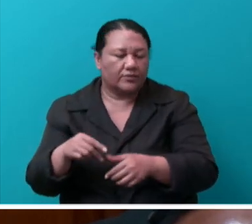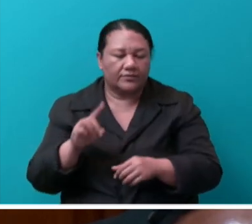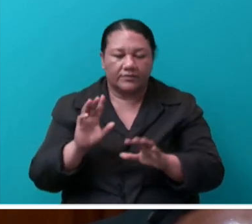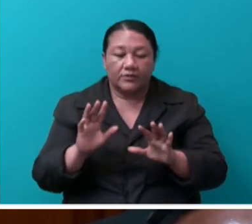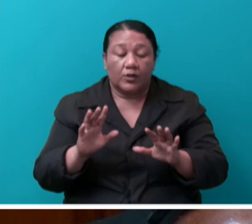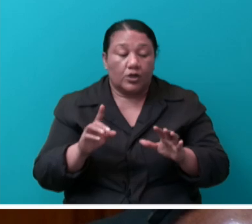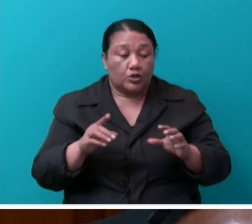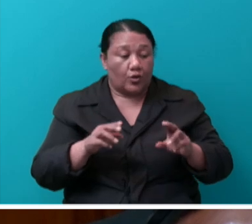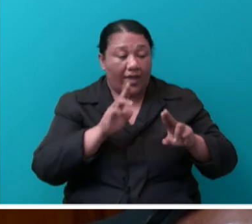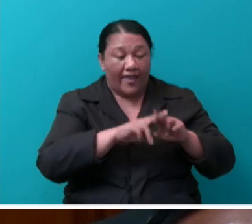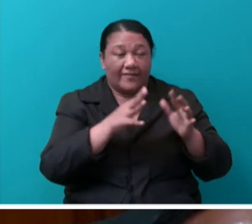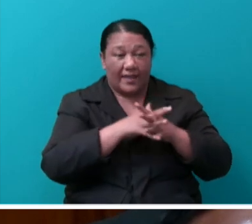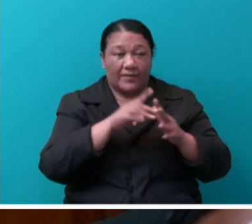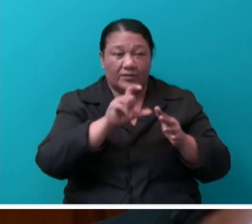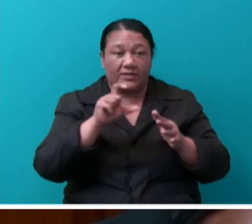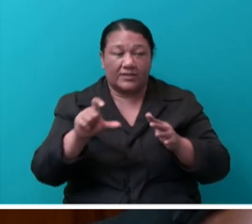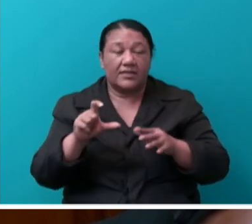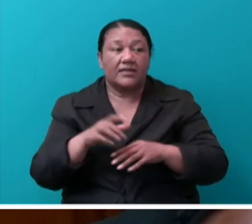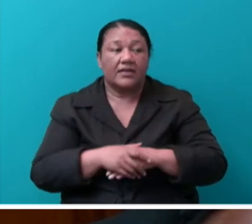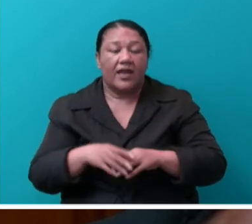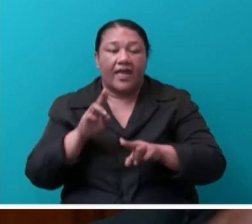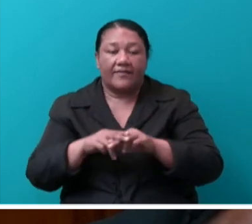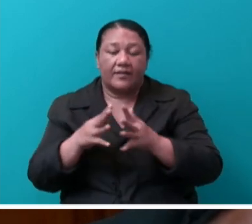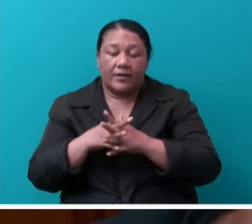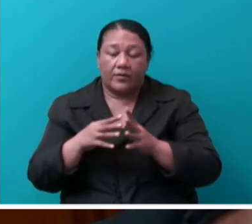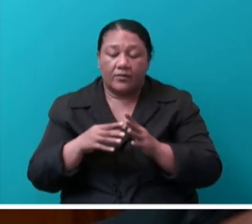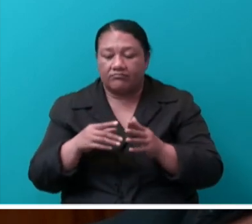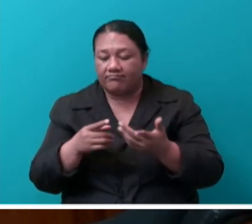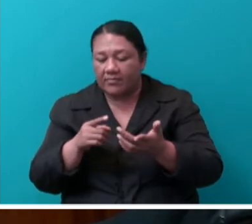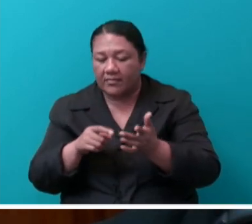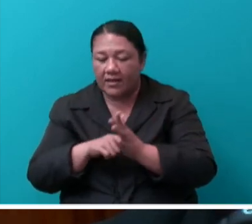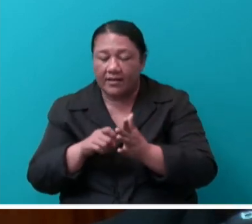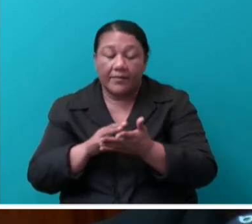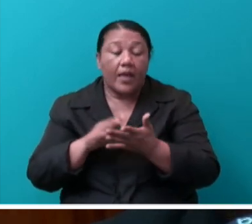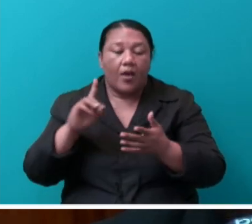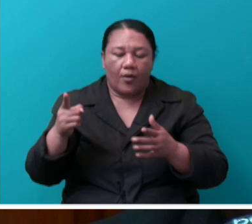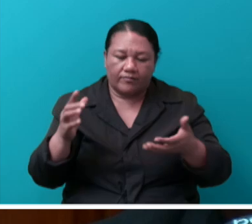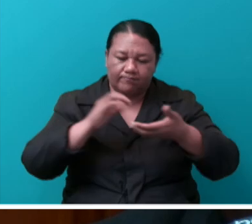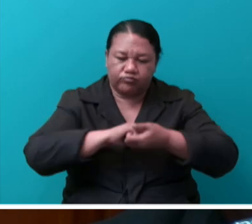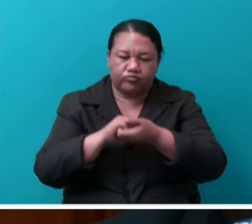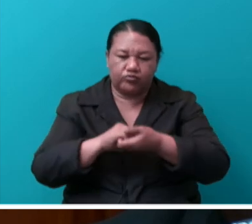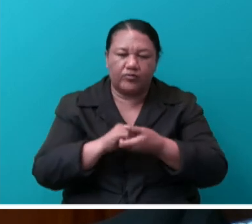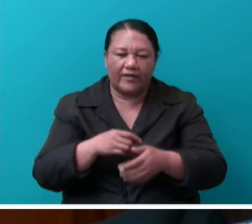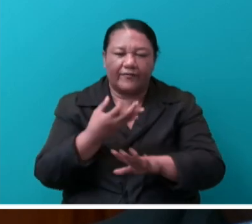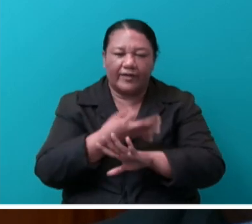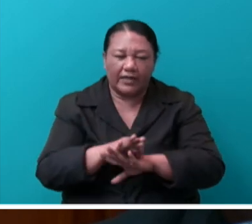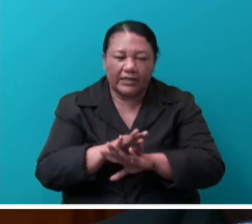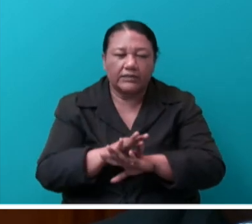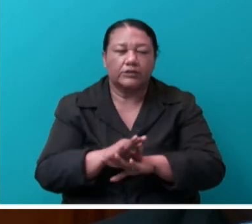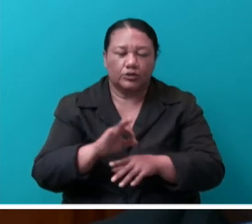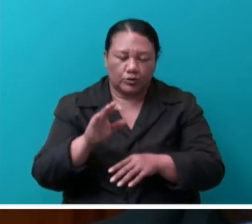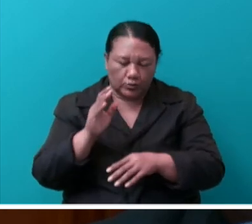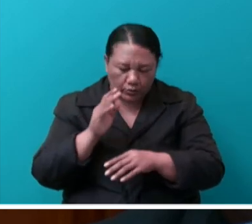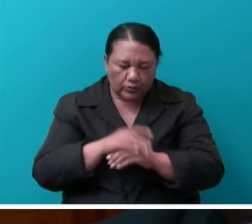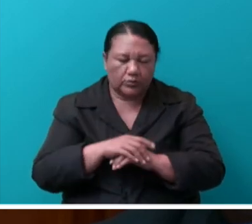Crisis Center, where we have been conducting awareness sessions or refresher courses with the Fiji police force in